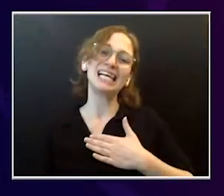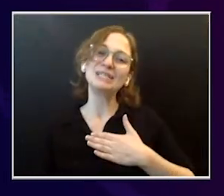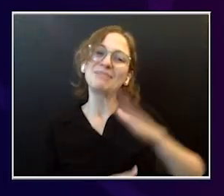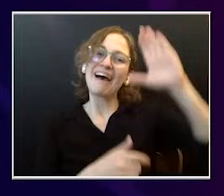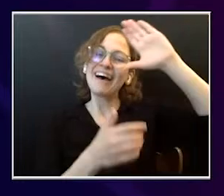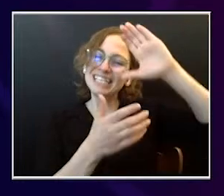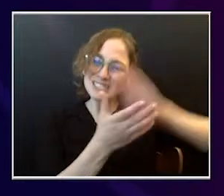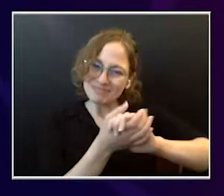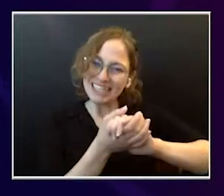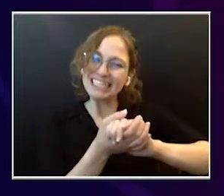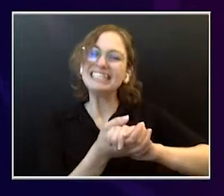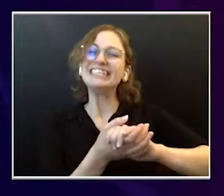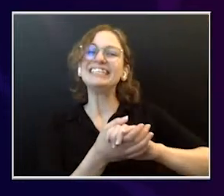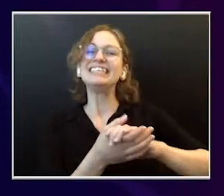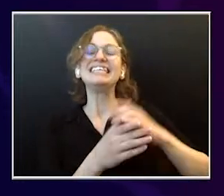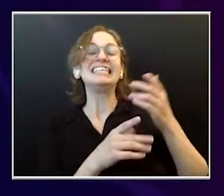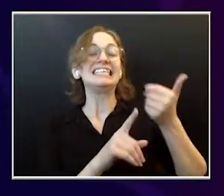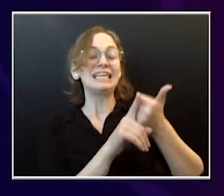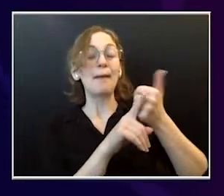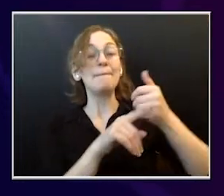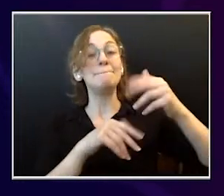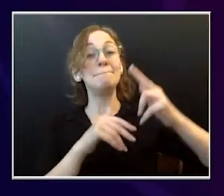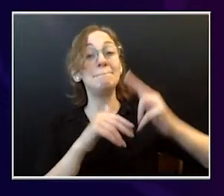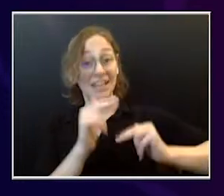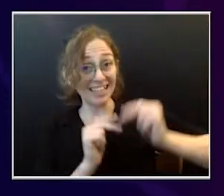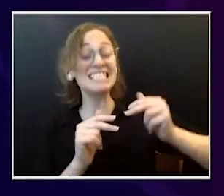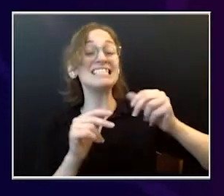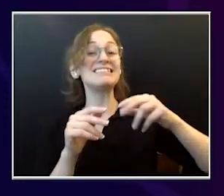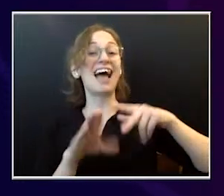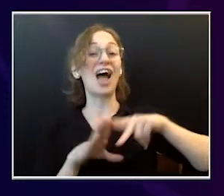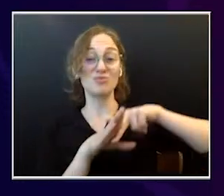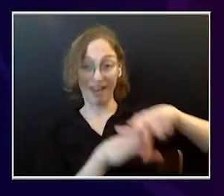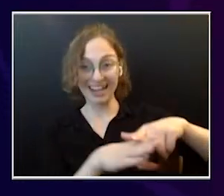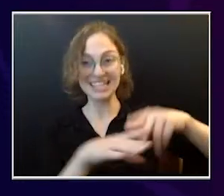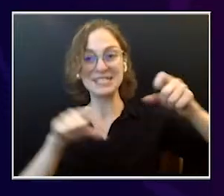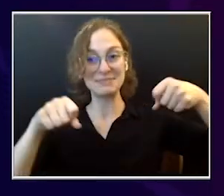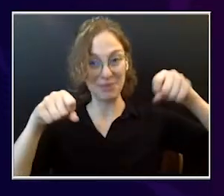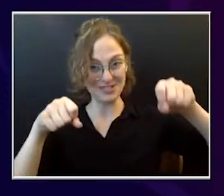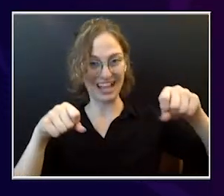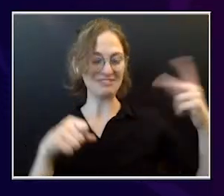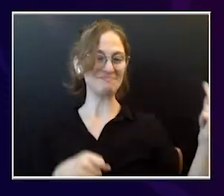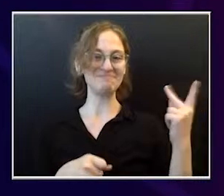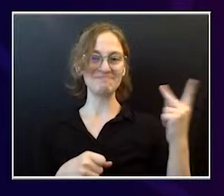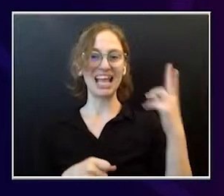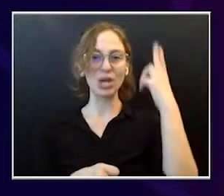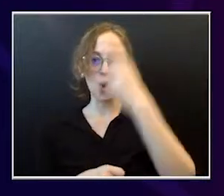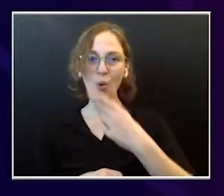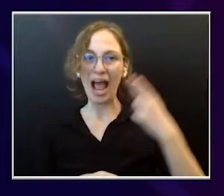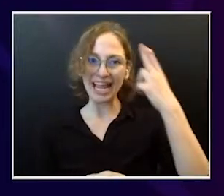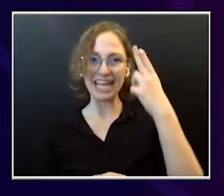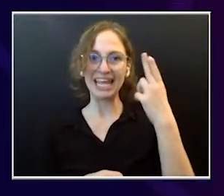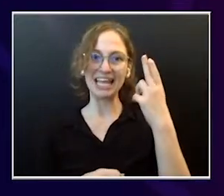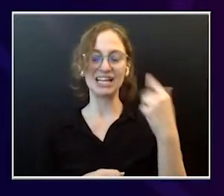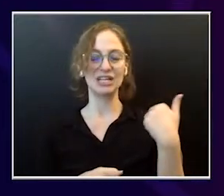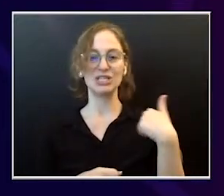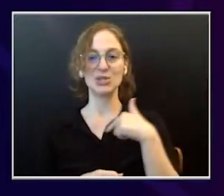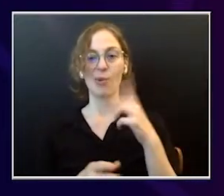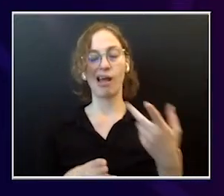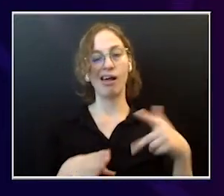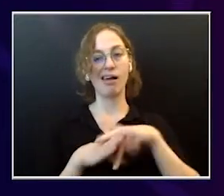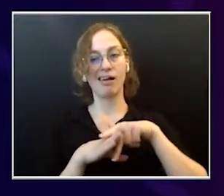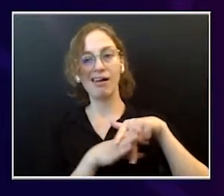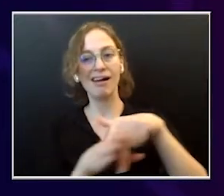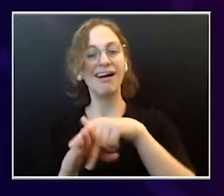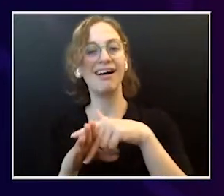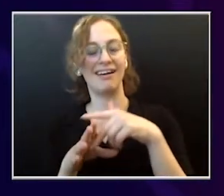husband builds and rides motorcycles, and this was us in Hawaii, and we got on a bike and did the road to Hana. Cool. So. And